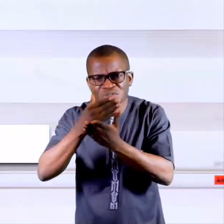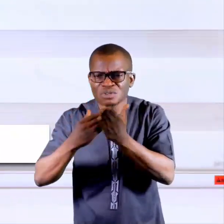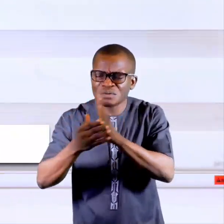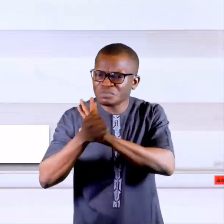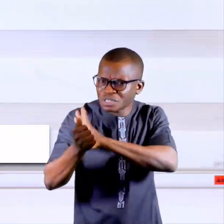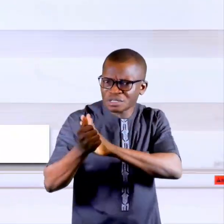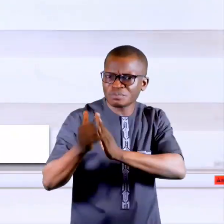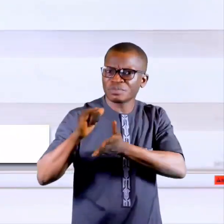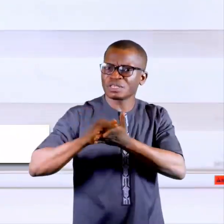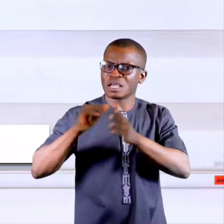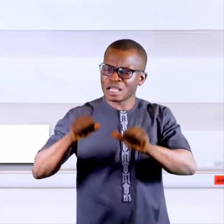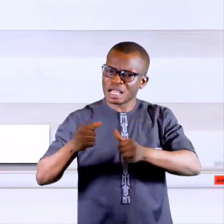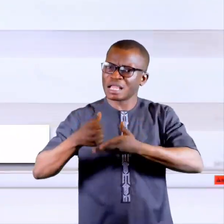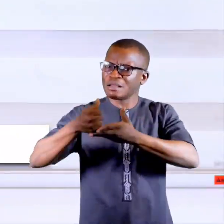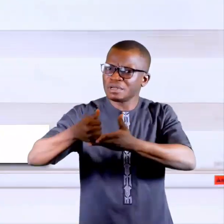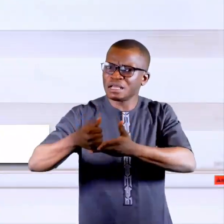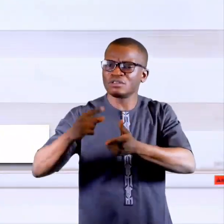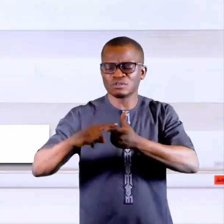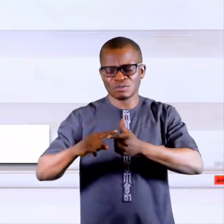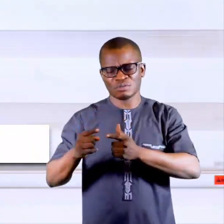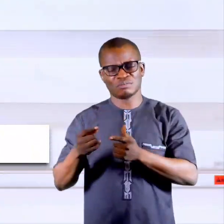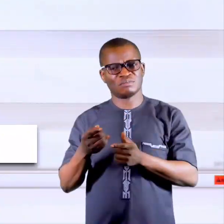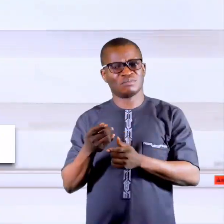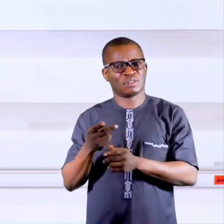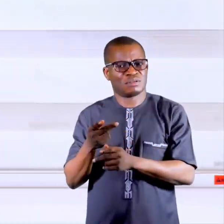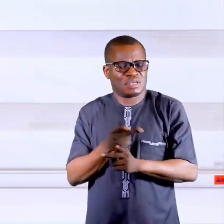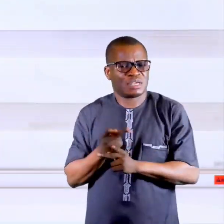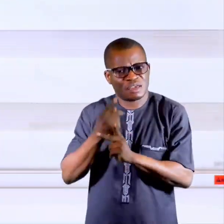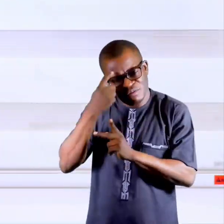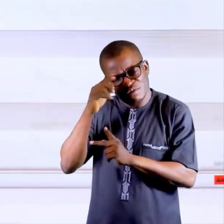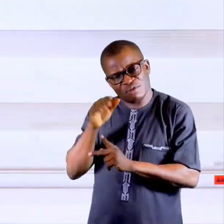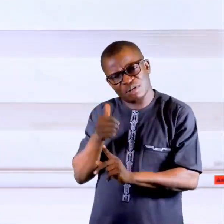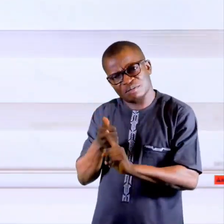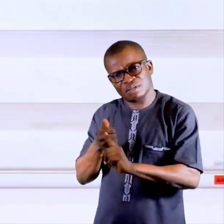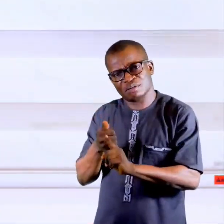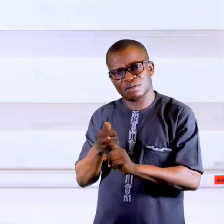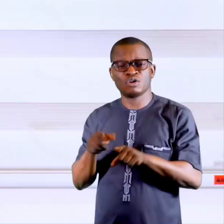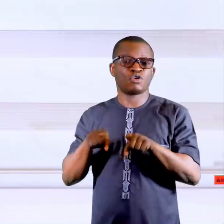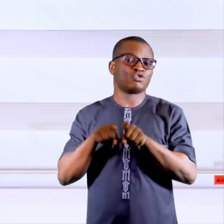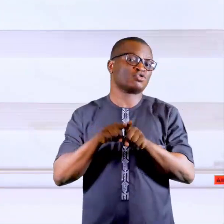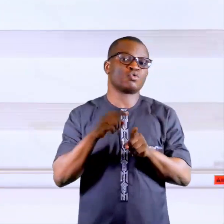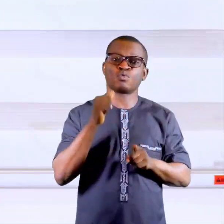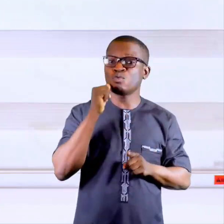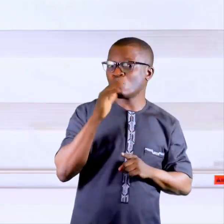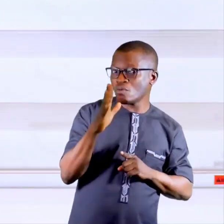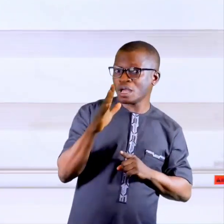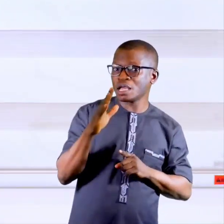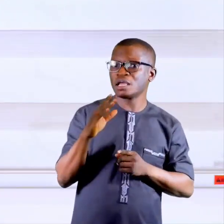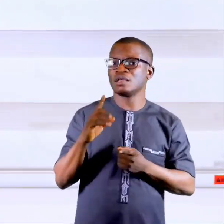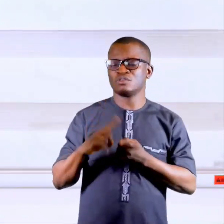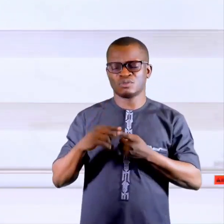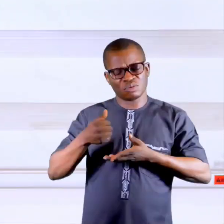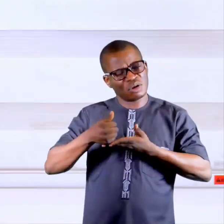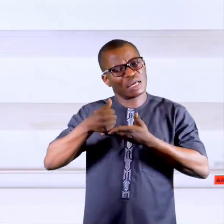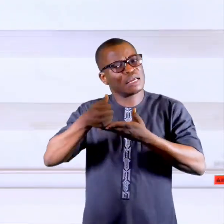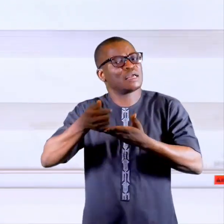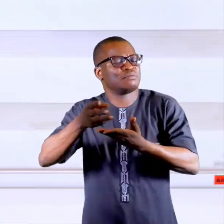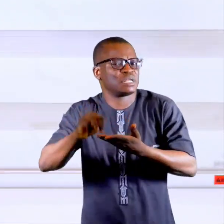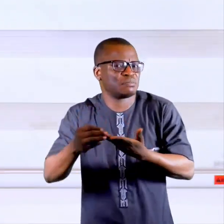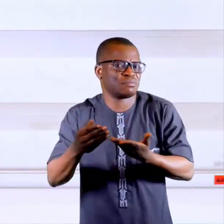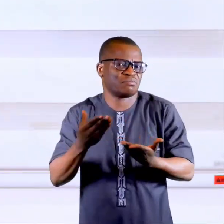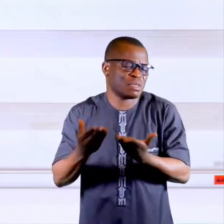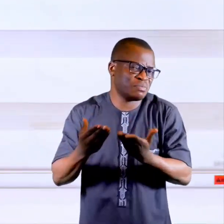craft that will help them to fend for themselves when they grow up, and for the women to also help out